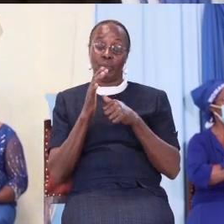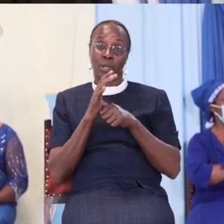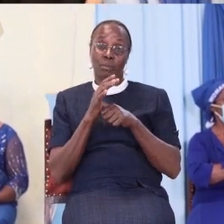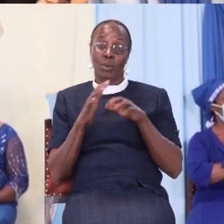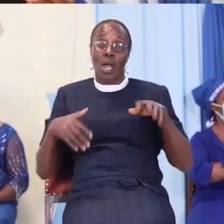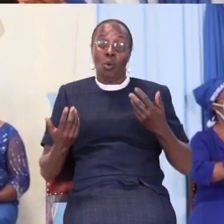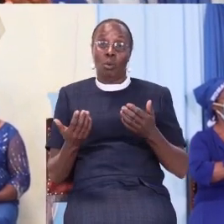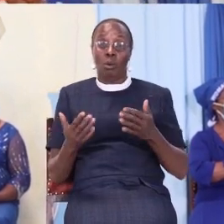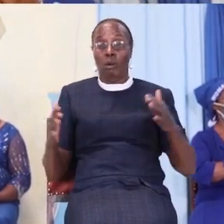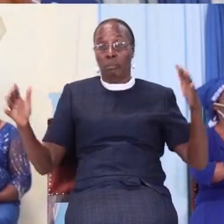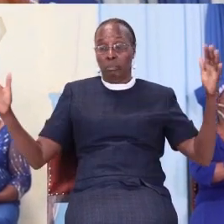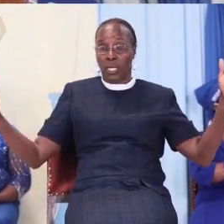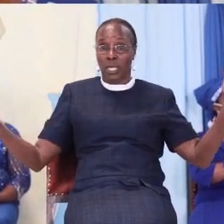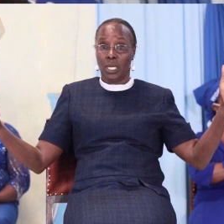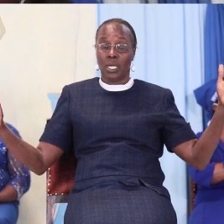challenge,